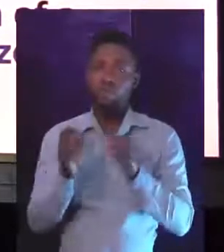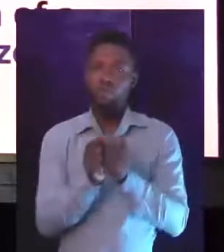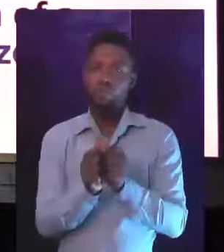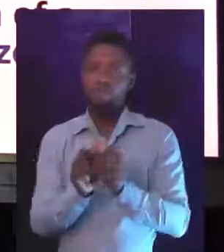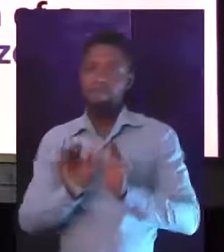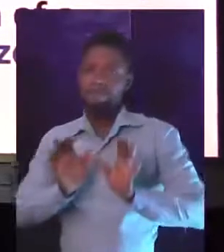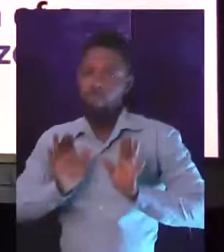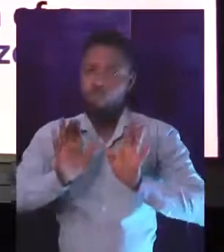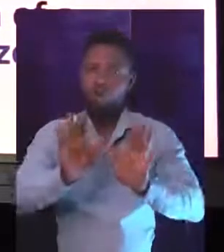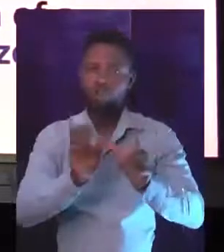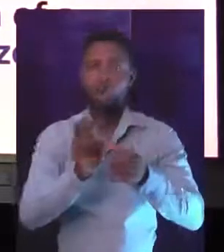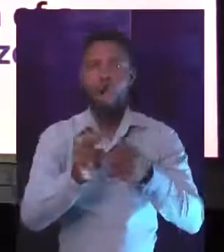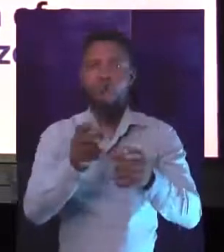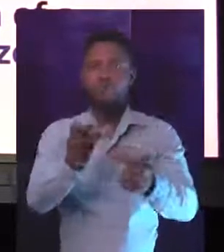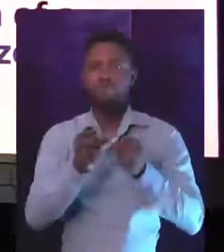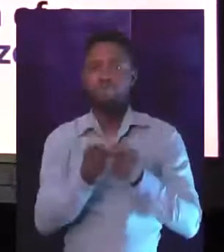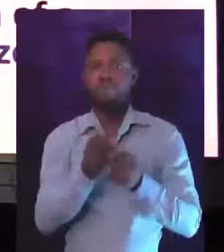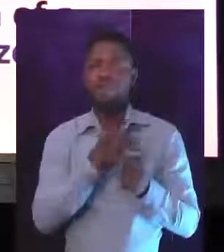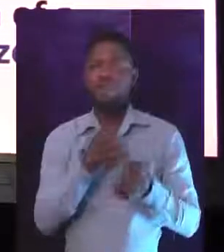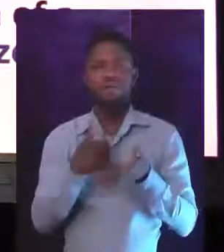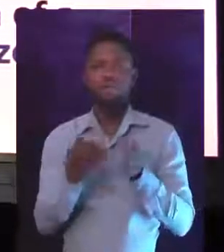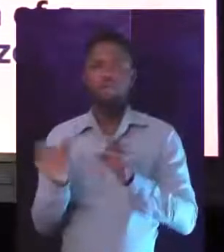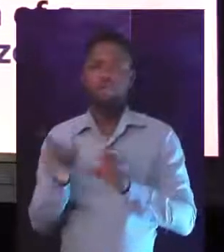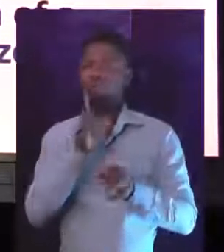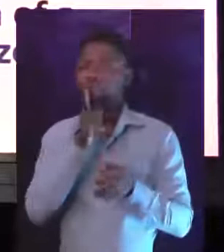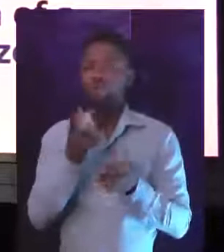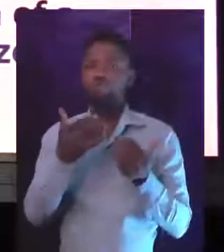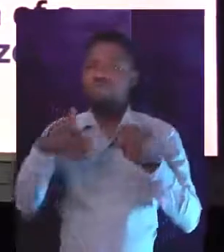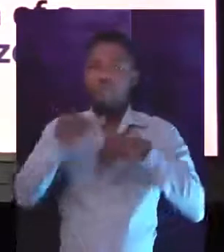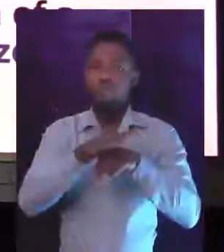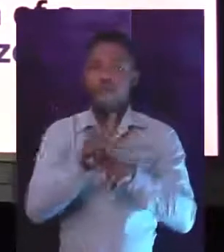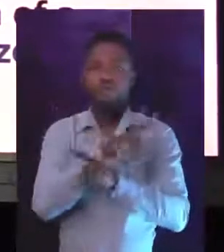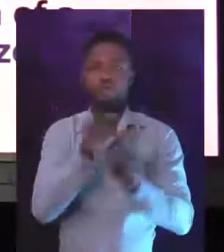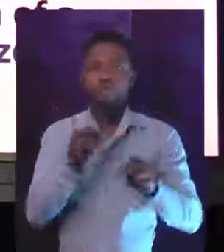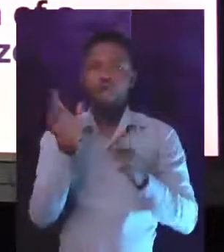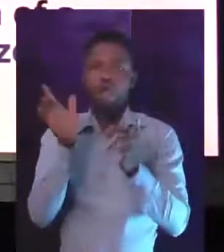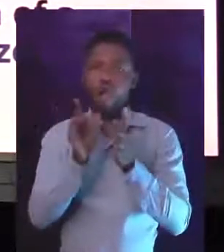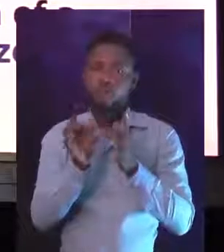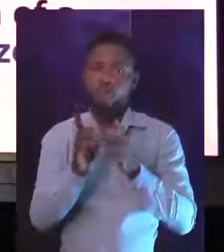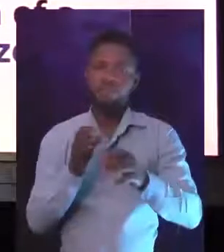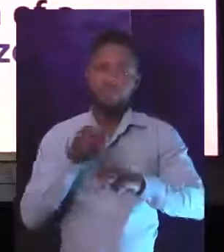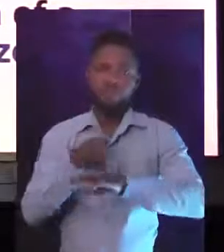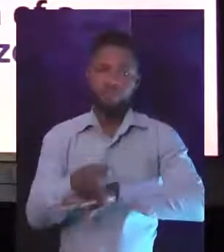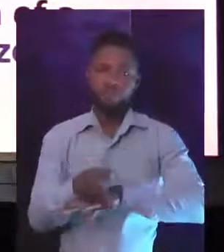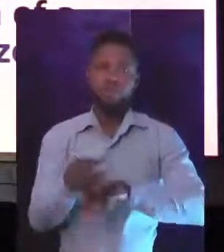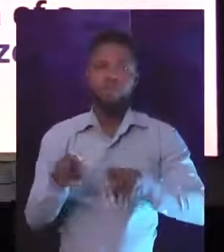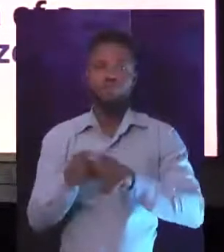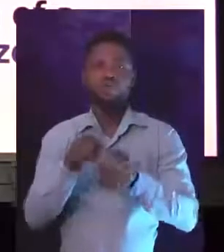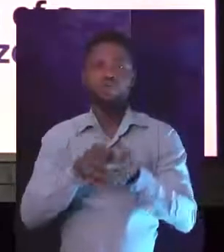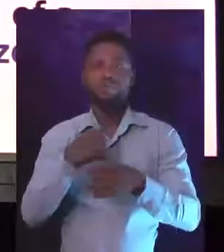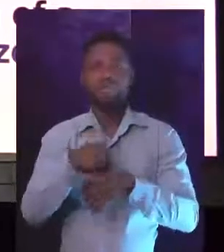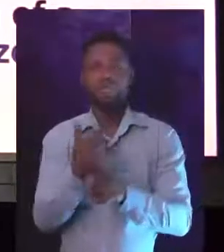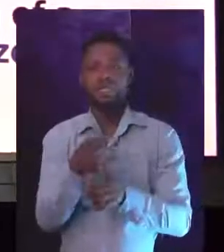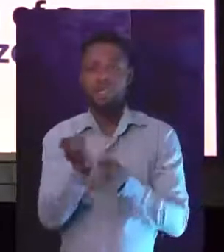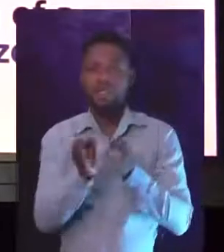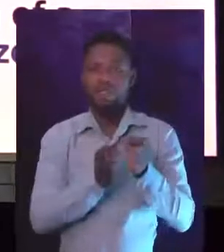with push or pull. And this definition does not cover non-contact force. So